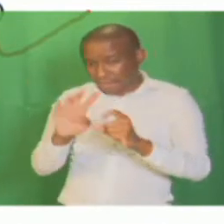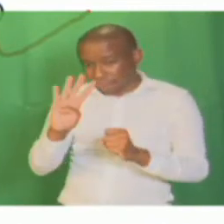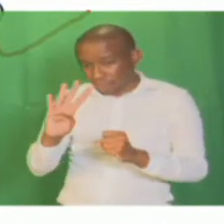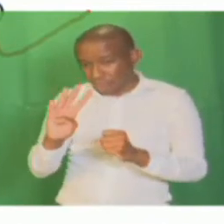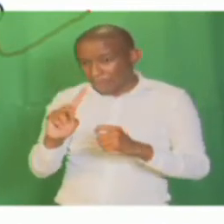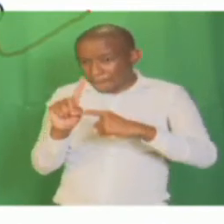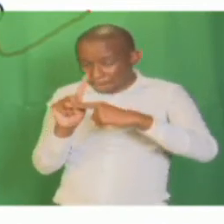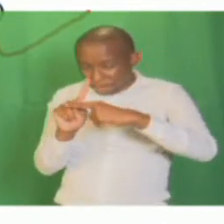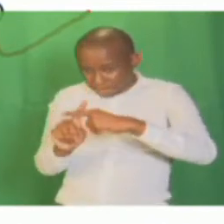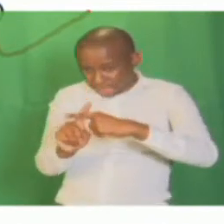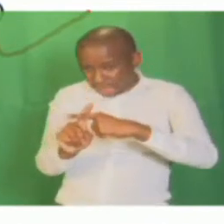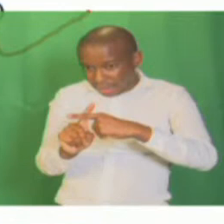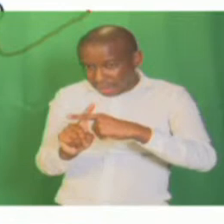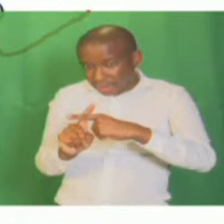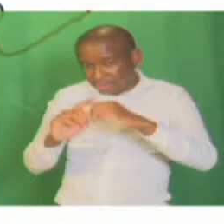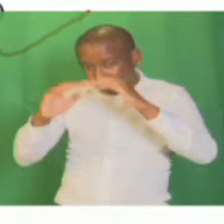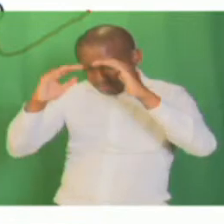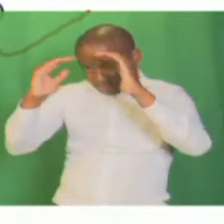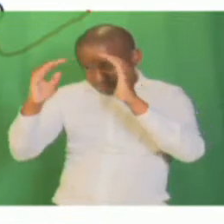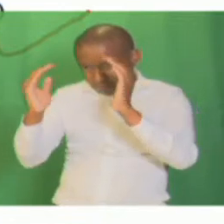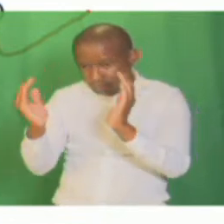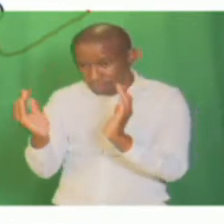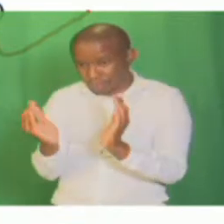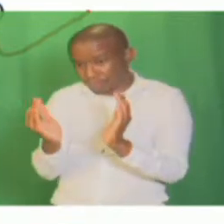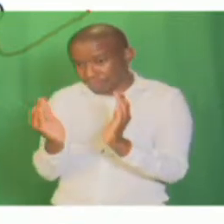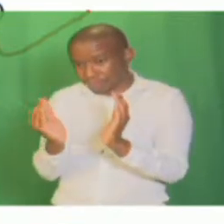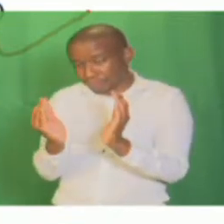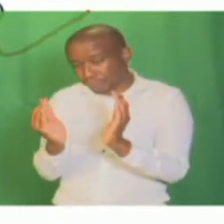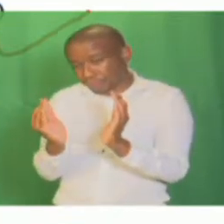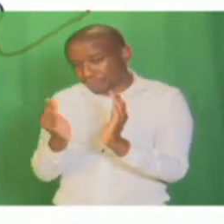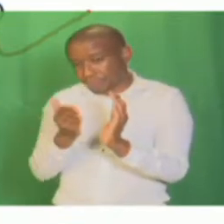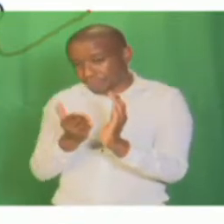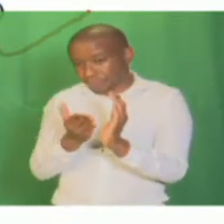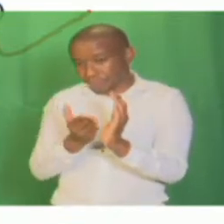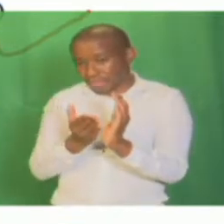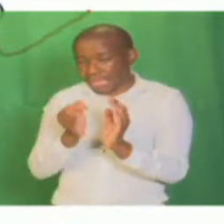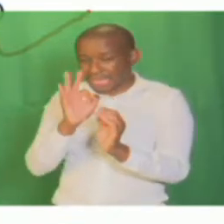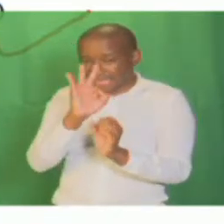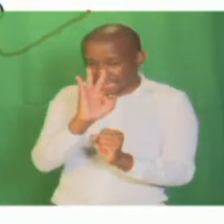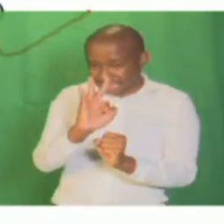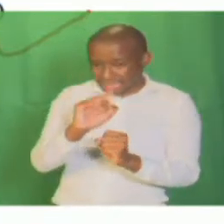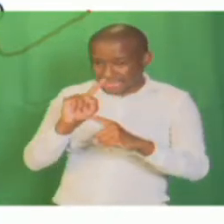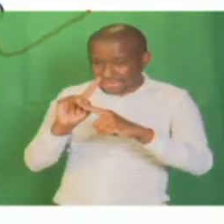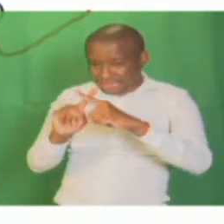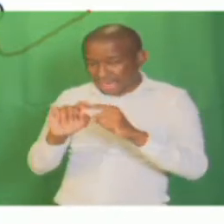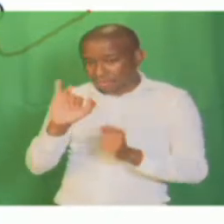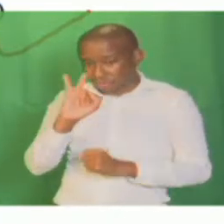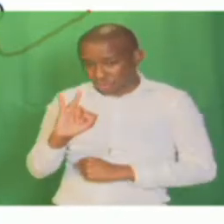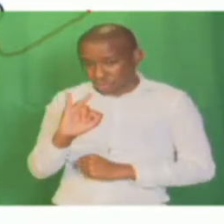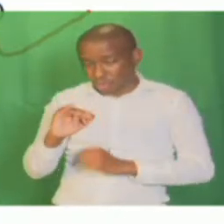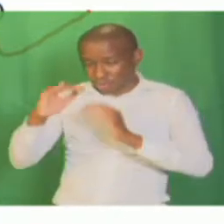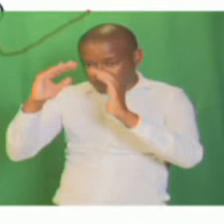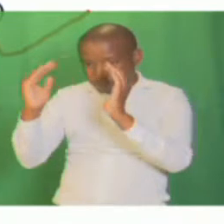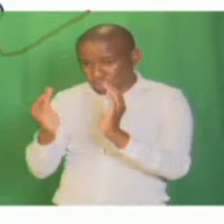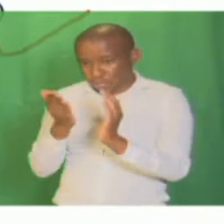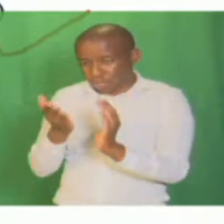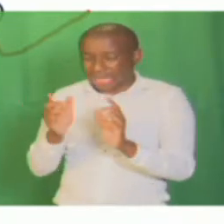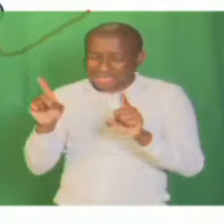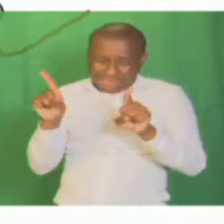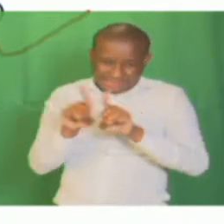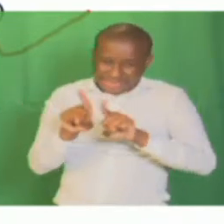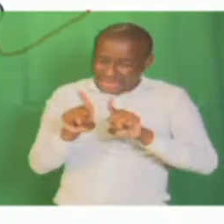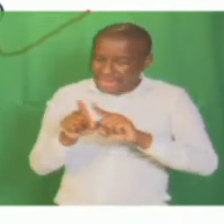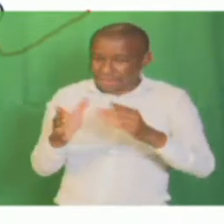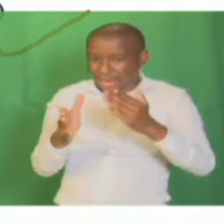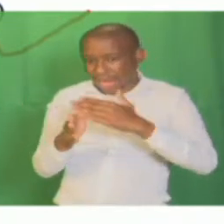plus close brackets plus open brackets 3 times 2, we are going to get the same